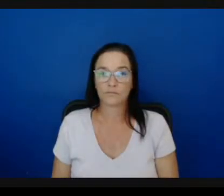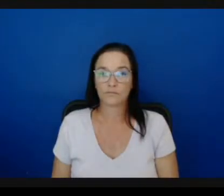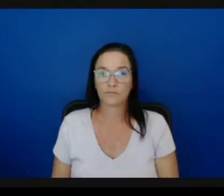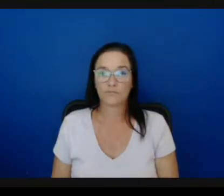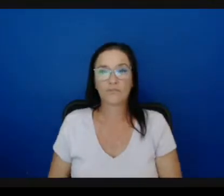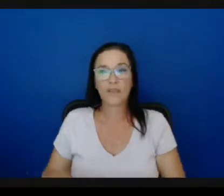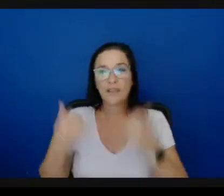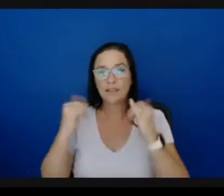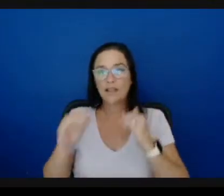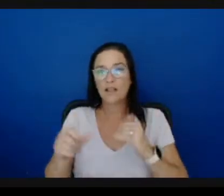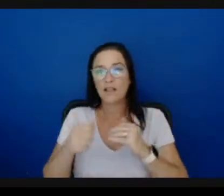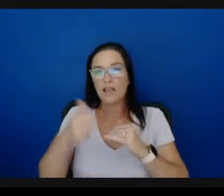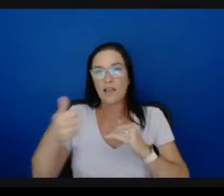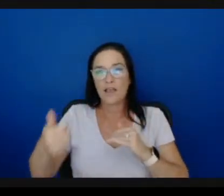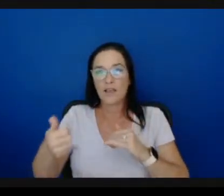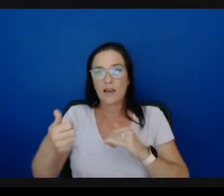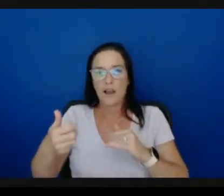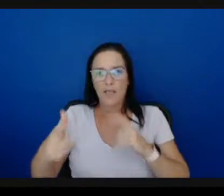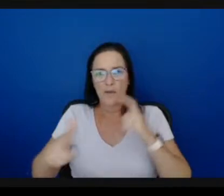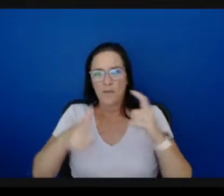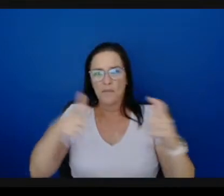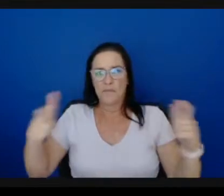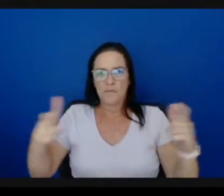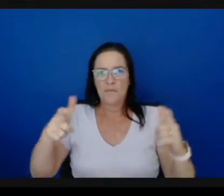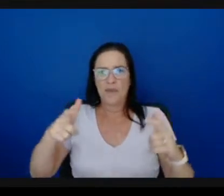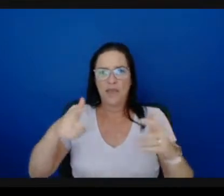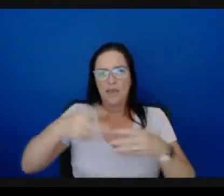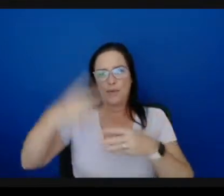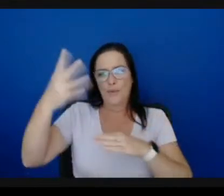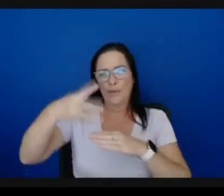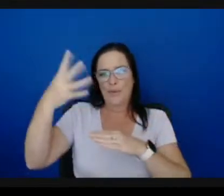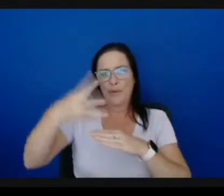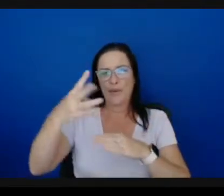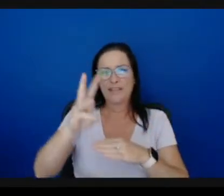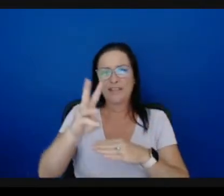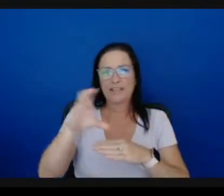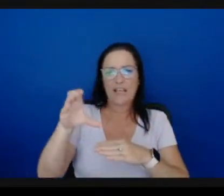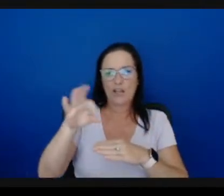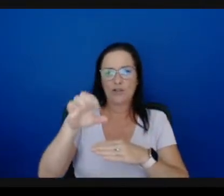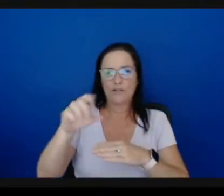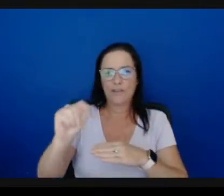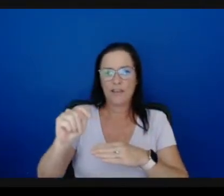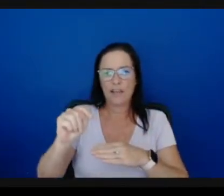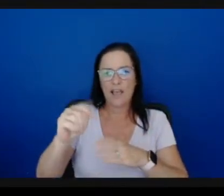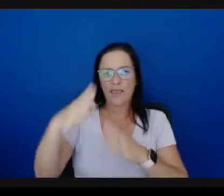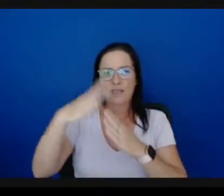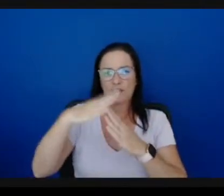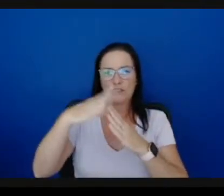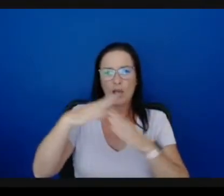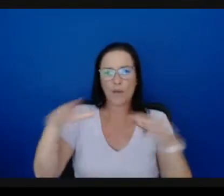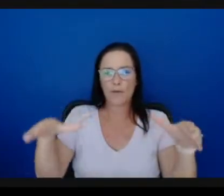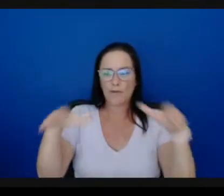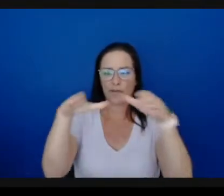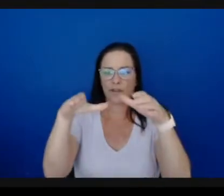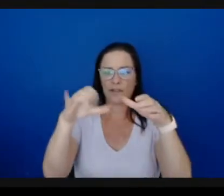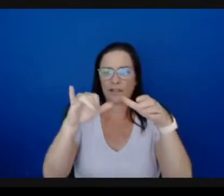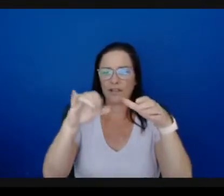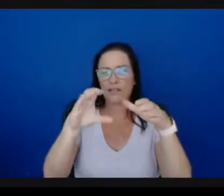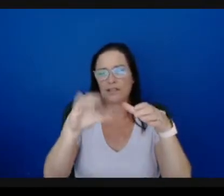Still another great lava fountain, 600 feet high, plays at the top of a cinder and pumice cone of its own